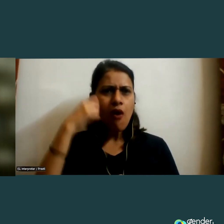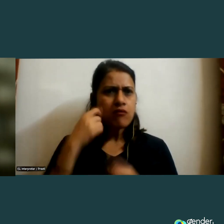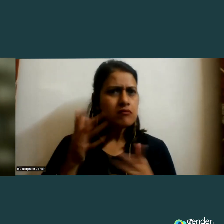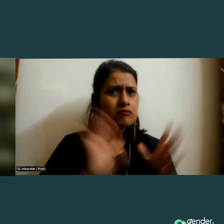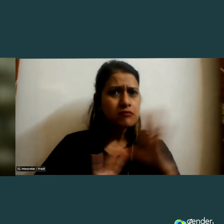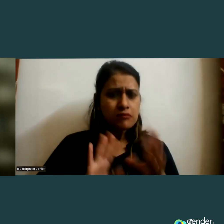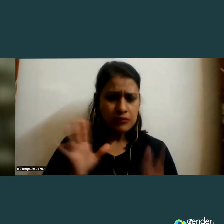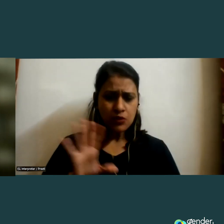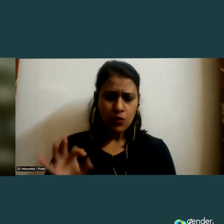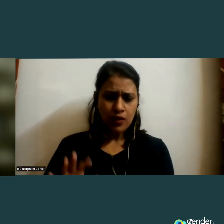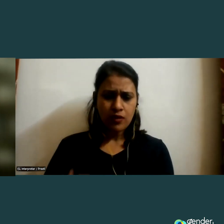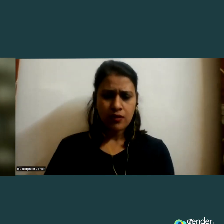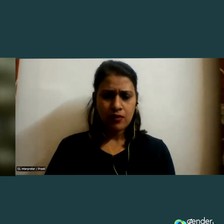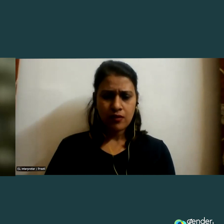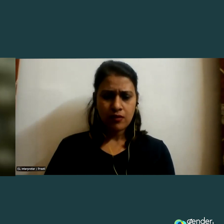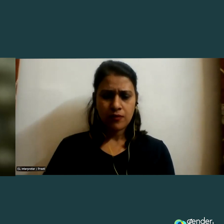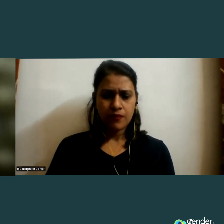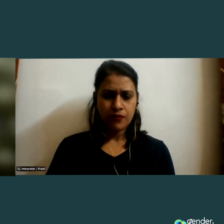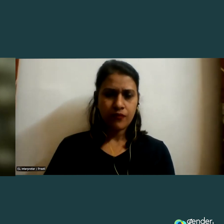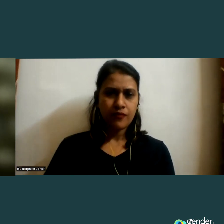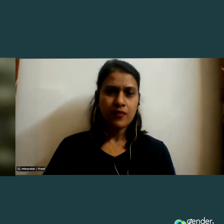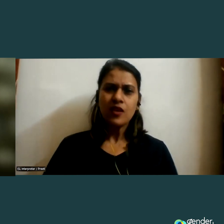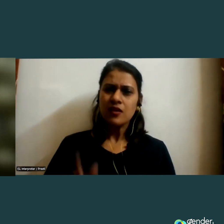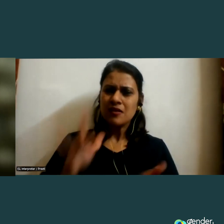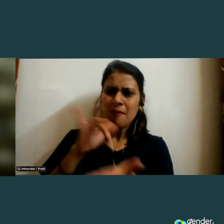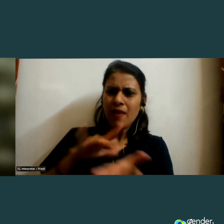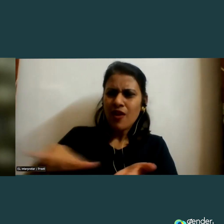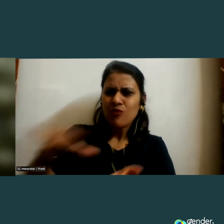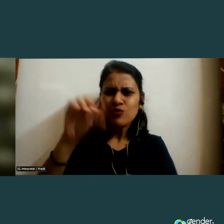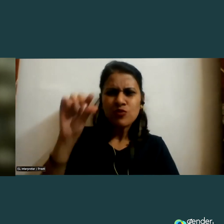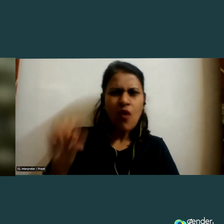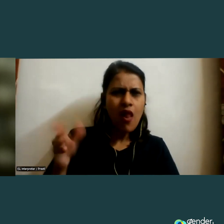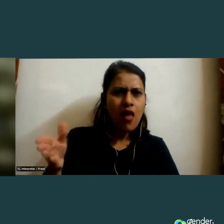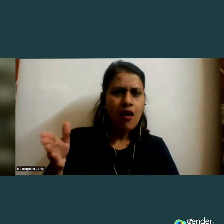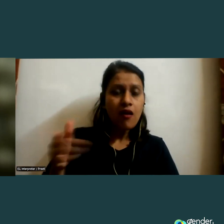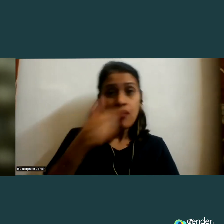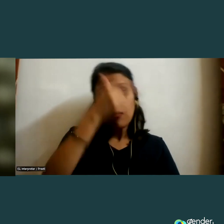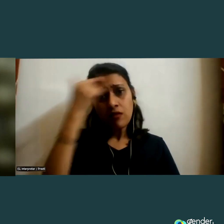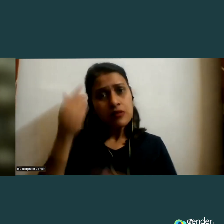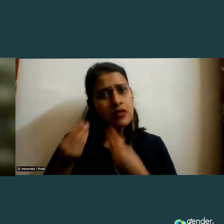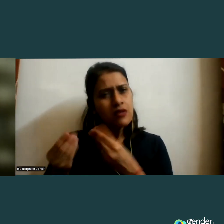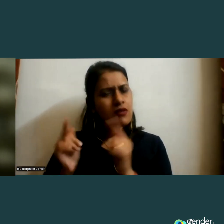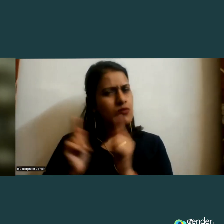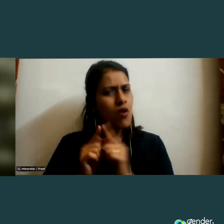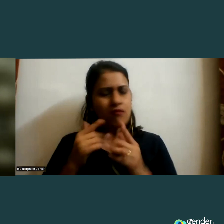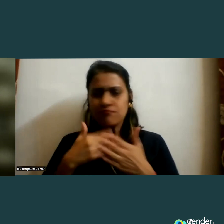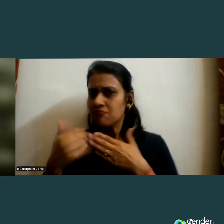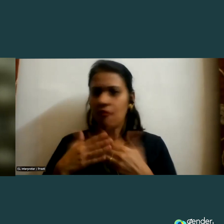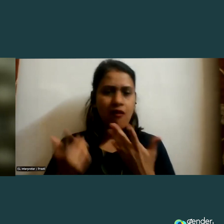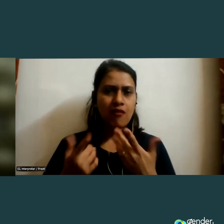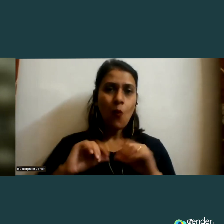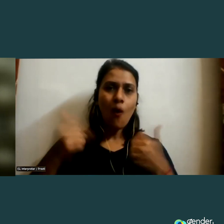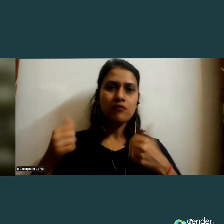the slight, the tiniest of space, the smallest of opportunity can create that kind of impact.